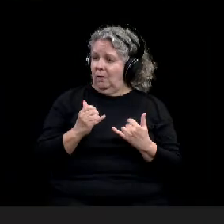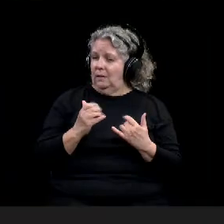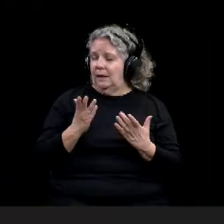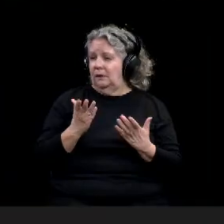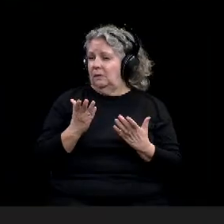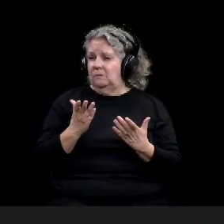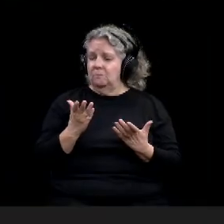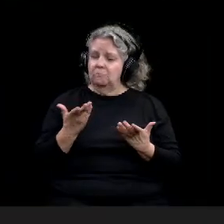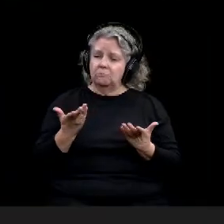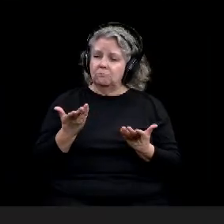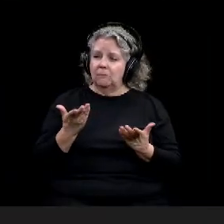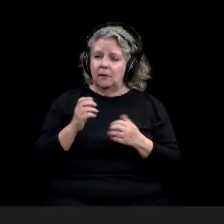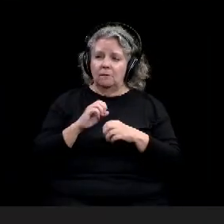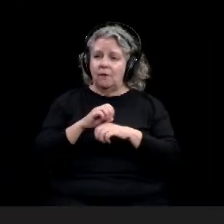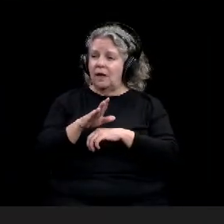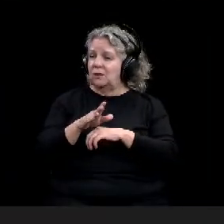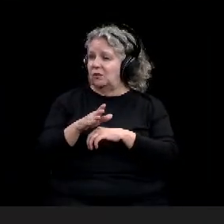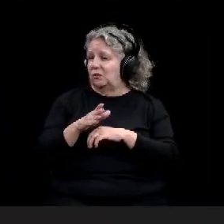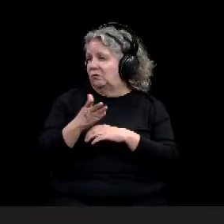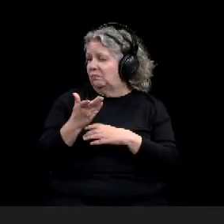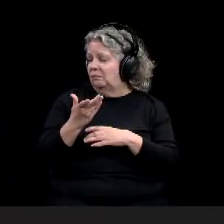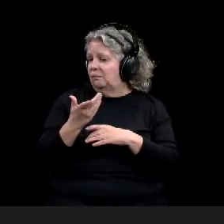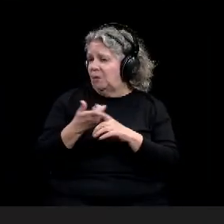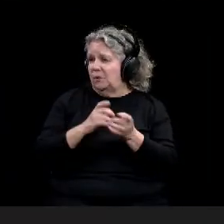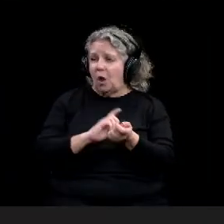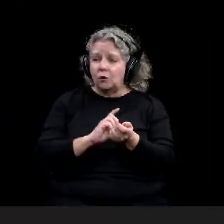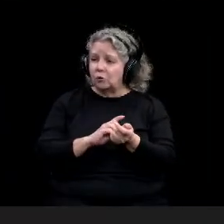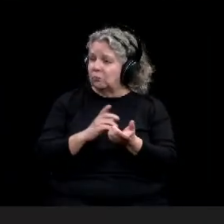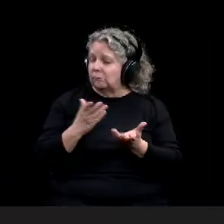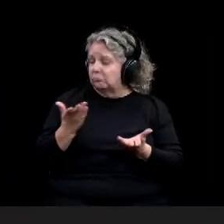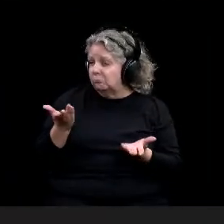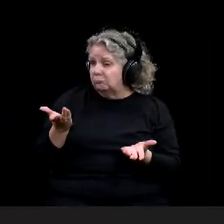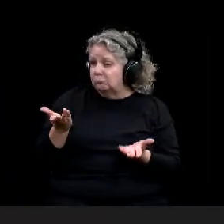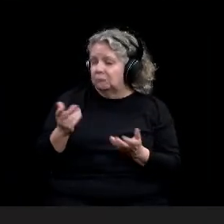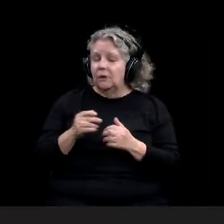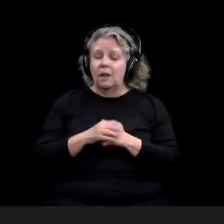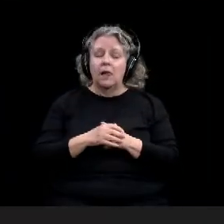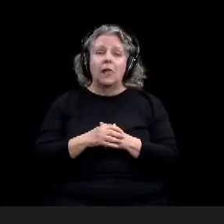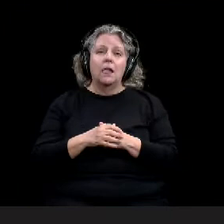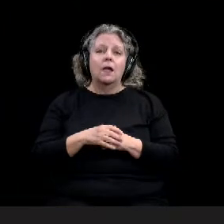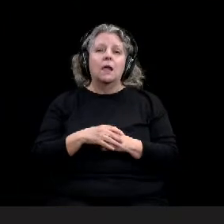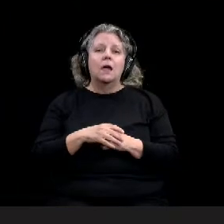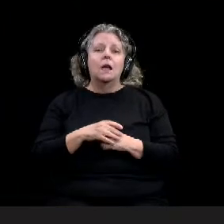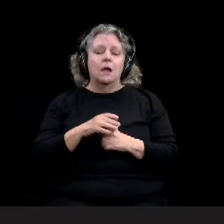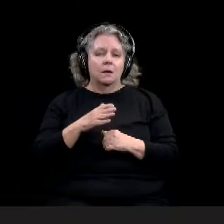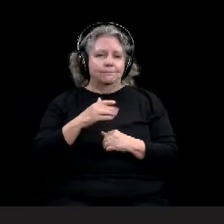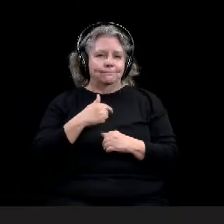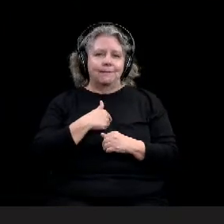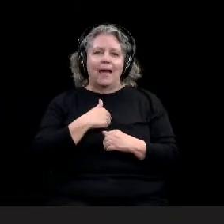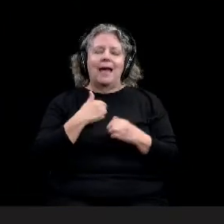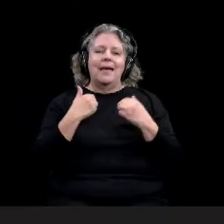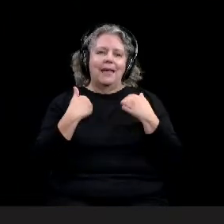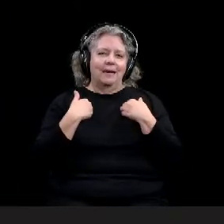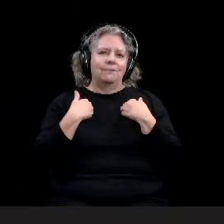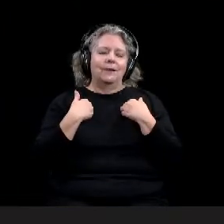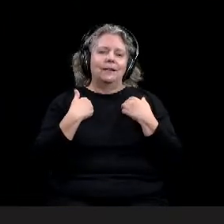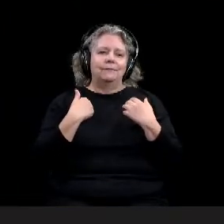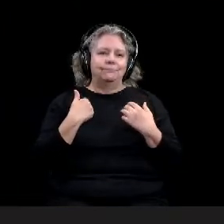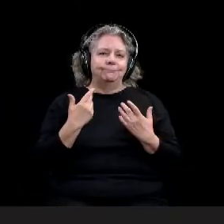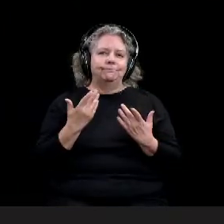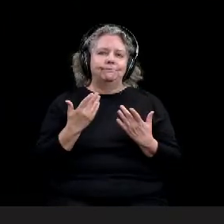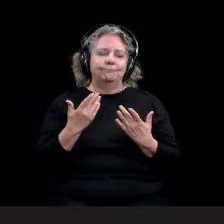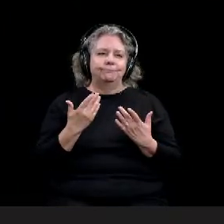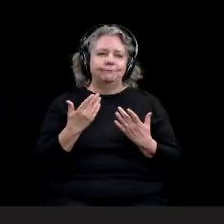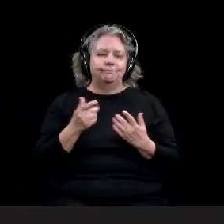counsel would you give anybody? I have kind of a unique position, I think, with COVID. I've had